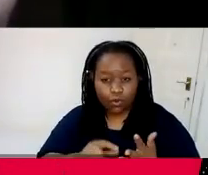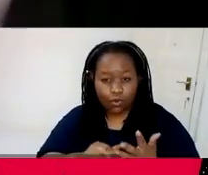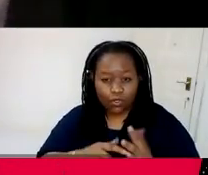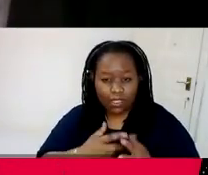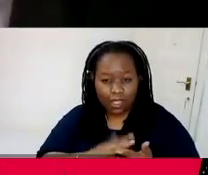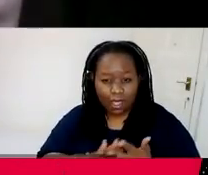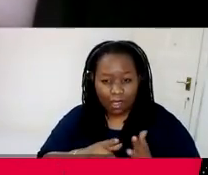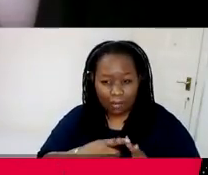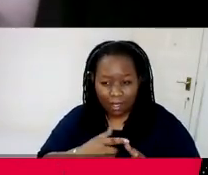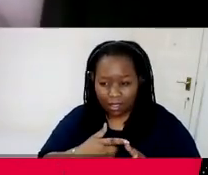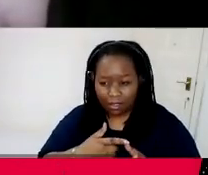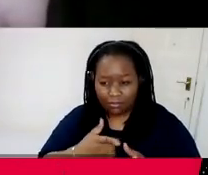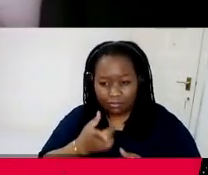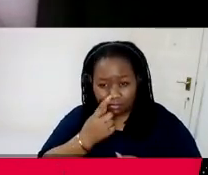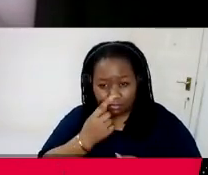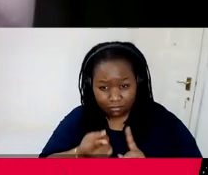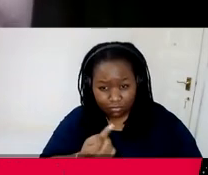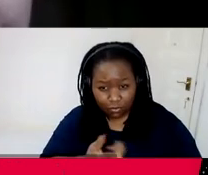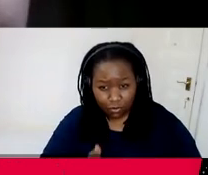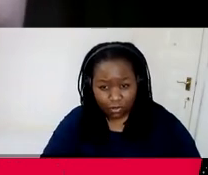Yes.